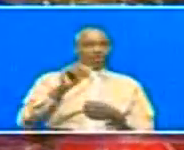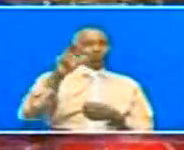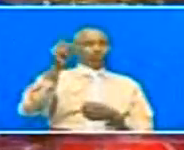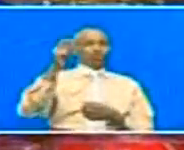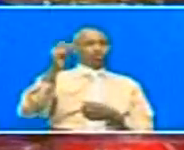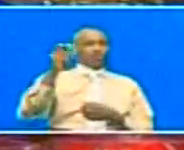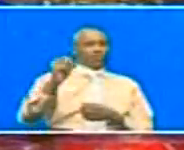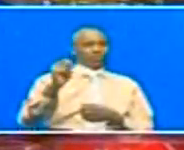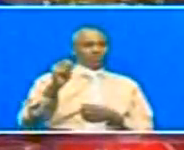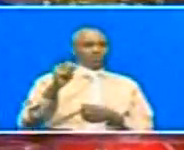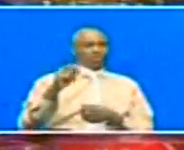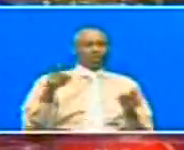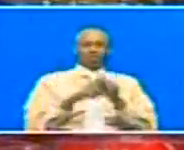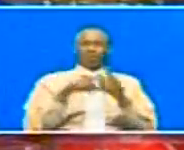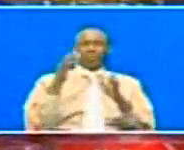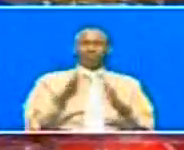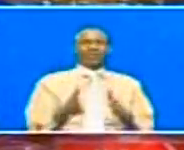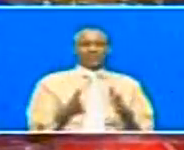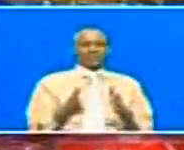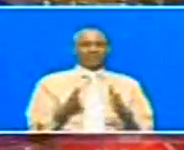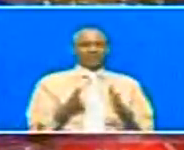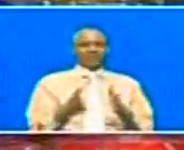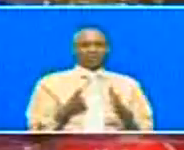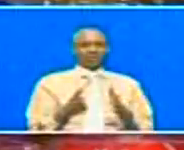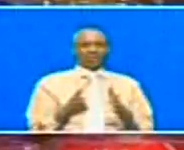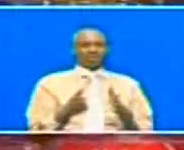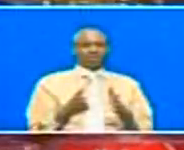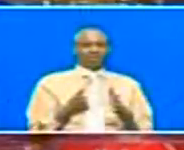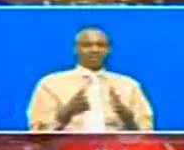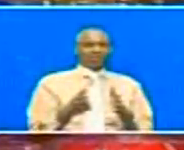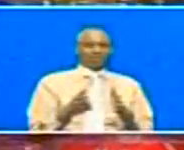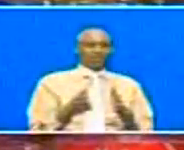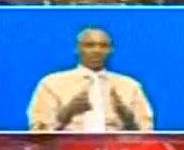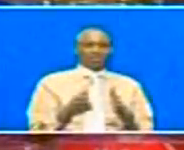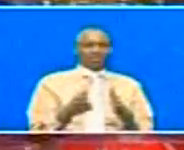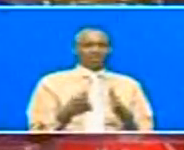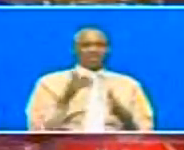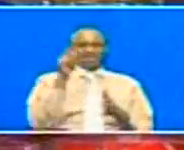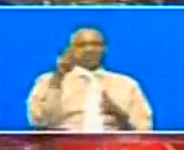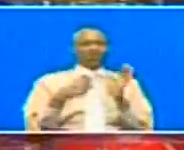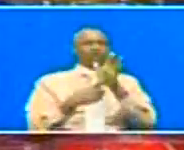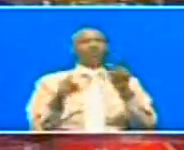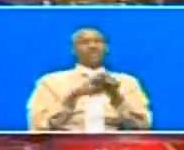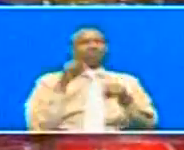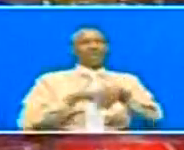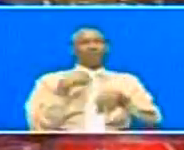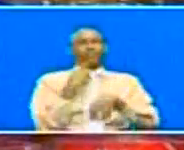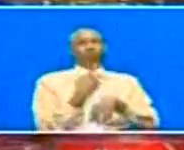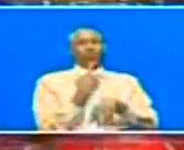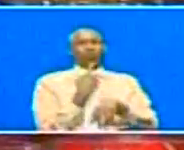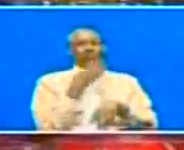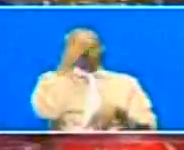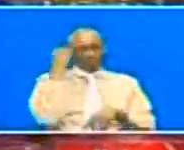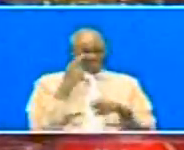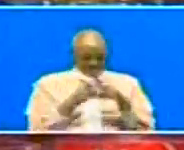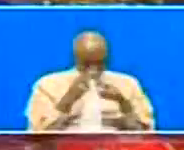Yeah, the one who was doing. Her aunt. Who was doing a TV show at the same time. Yes. I forget